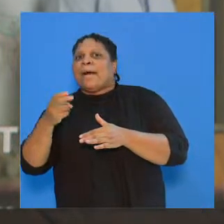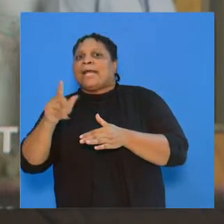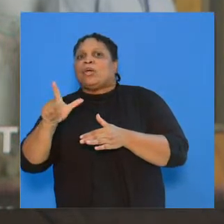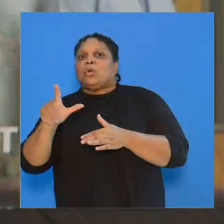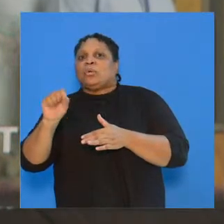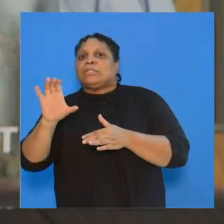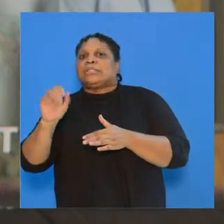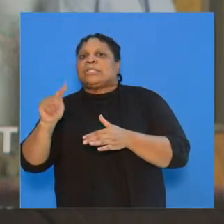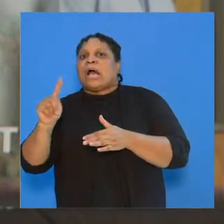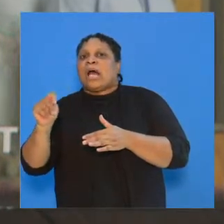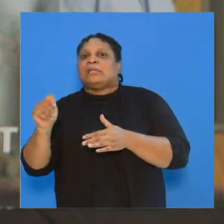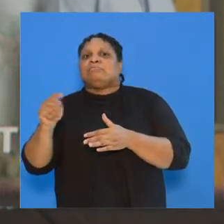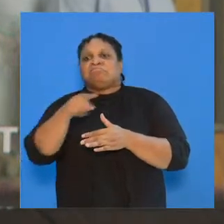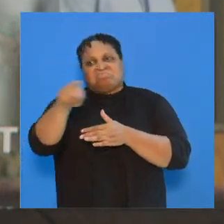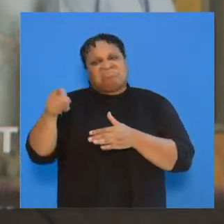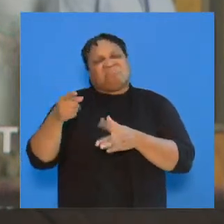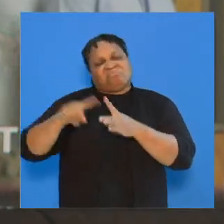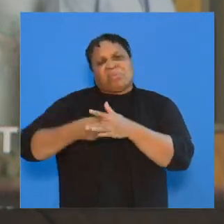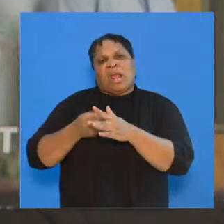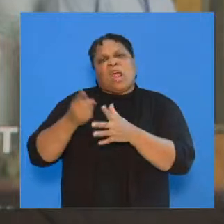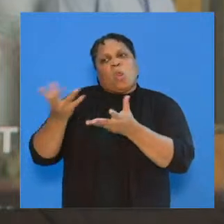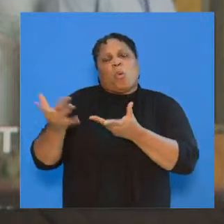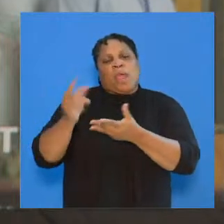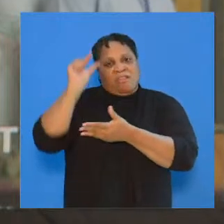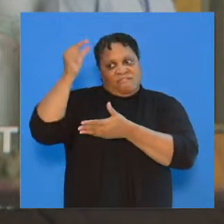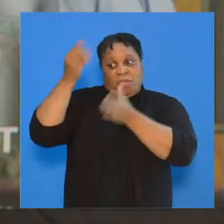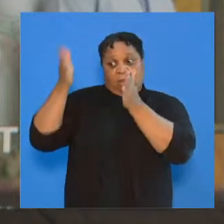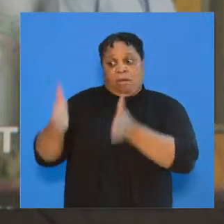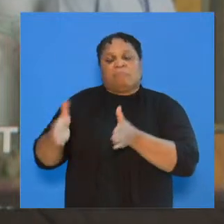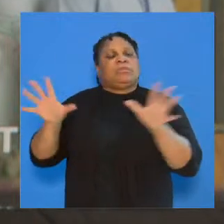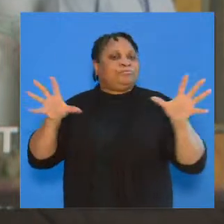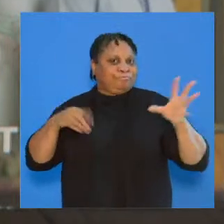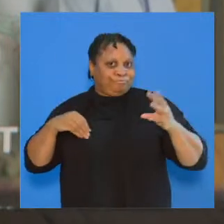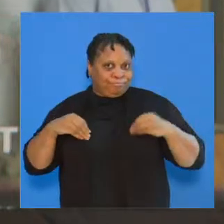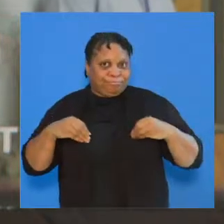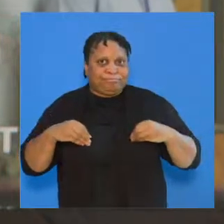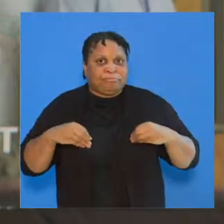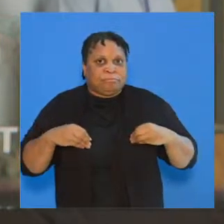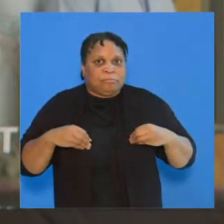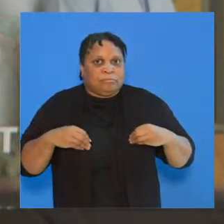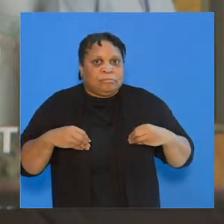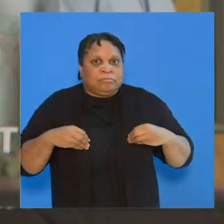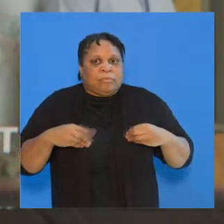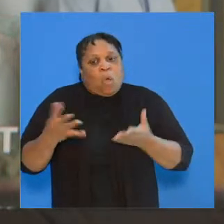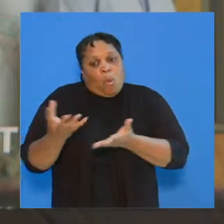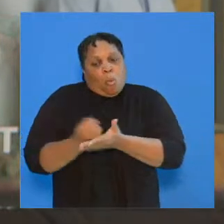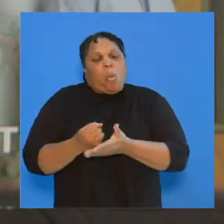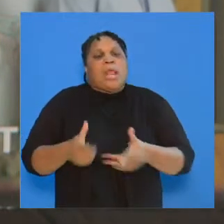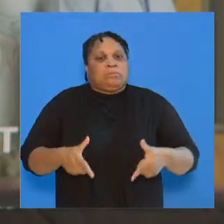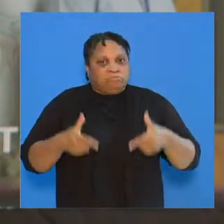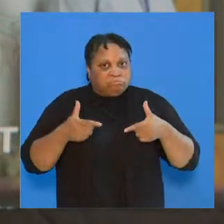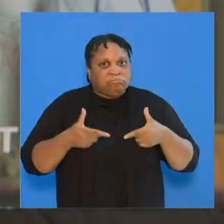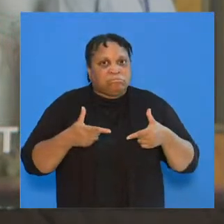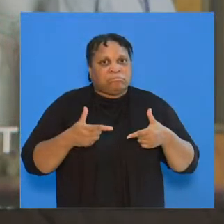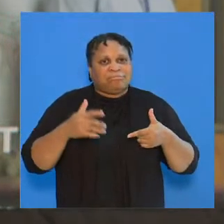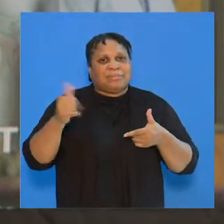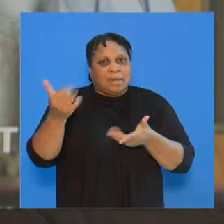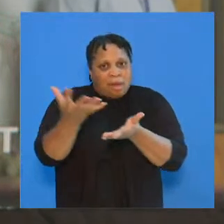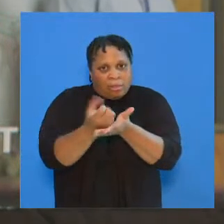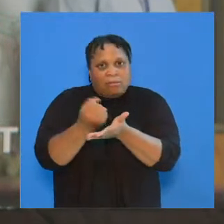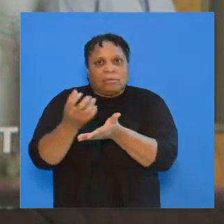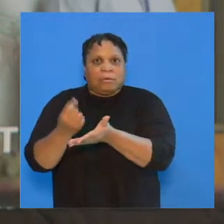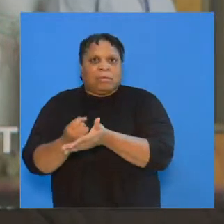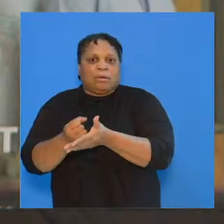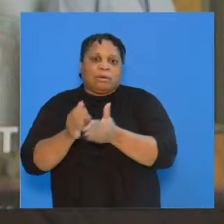and we are waiting the approval of His Excellency the Governor to proceed. Living wage, another initiative advocated by